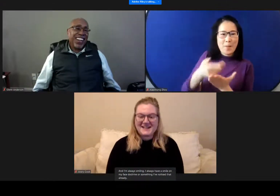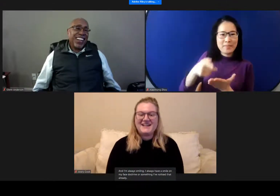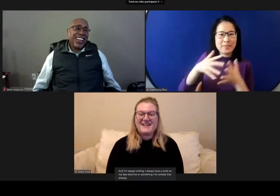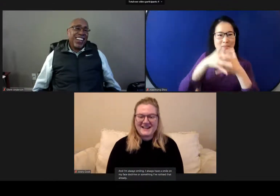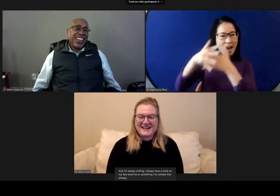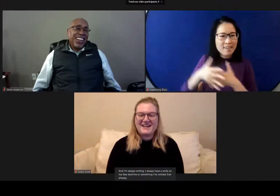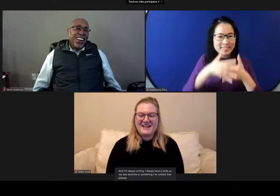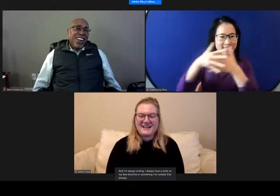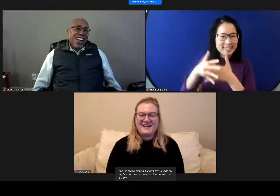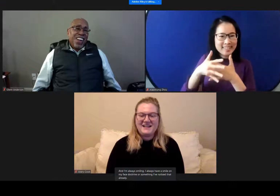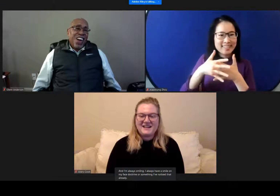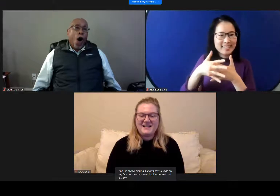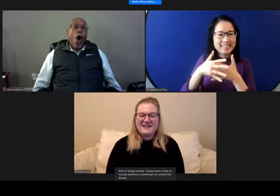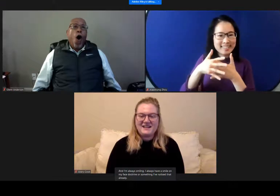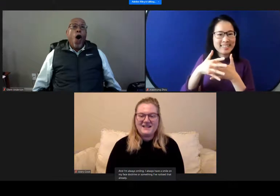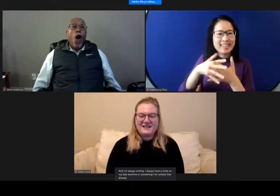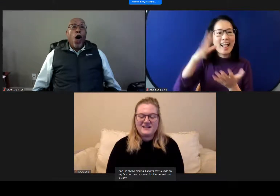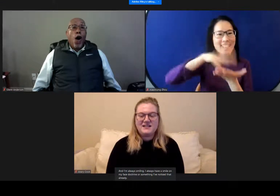already.